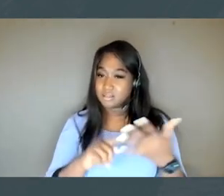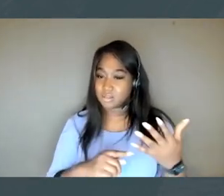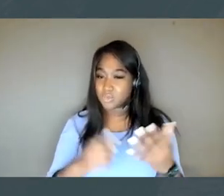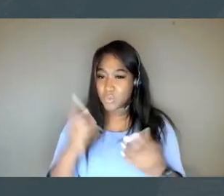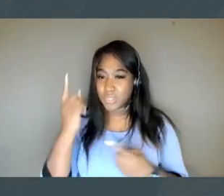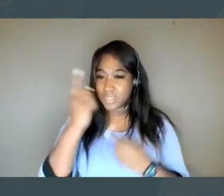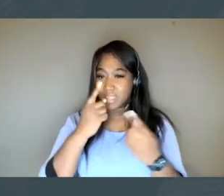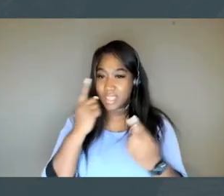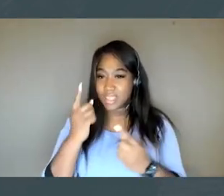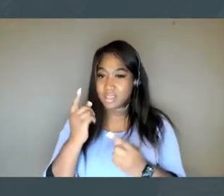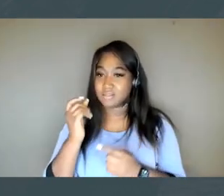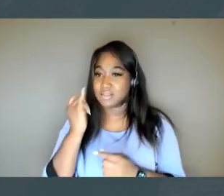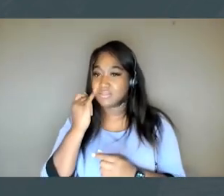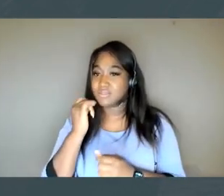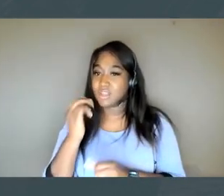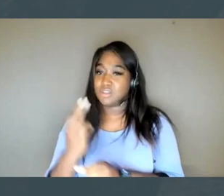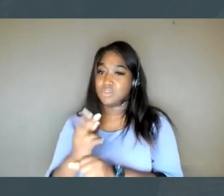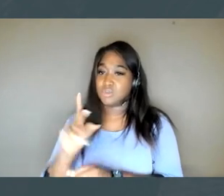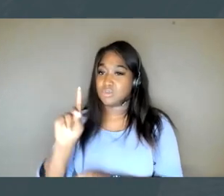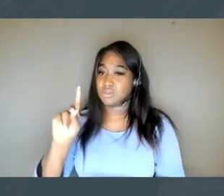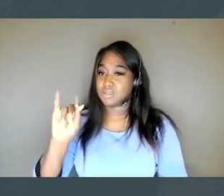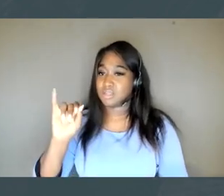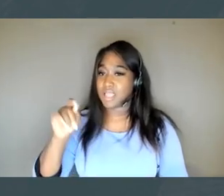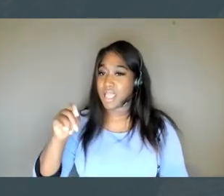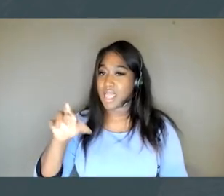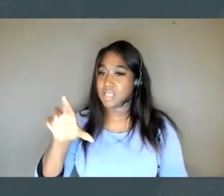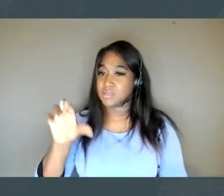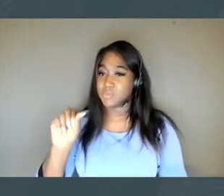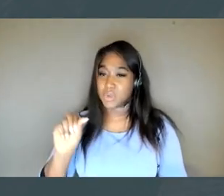diaspora. Like, what does that look like?